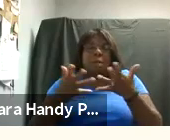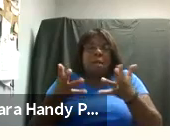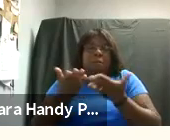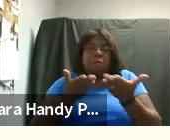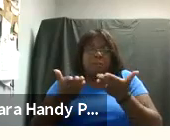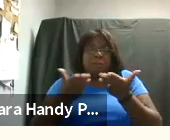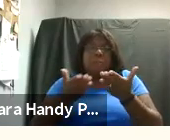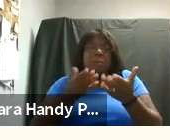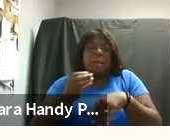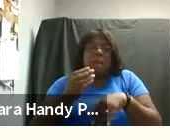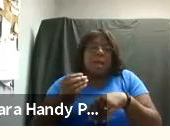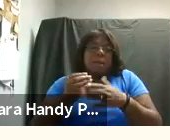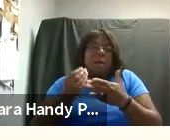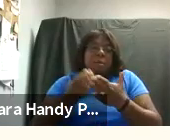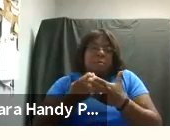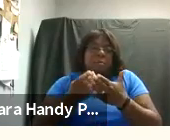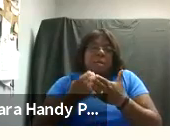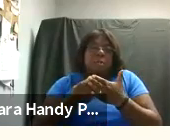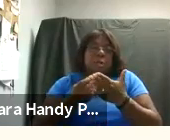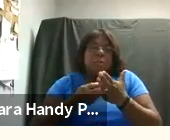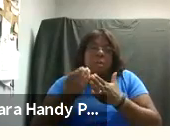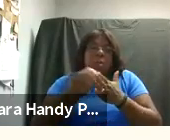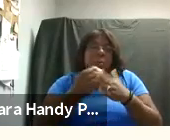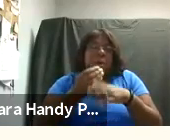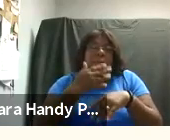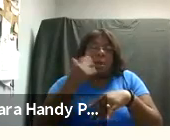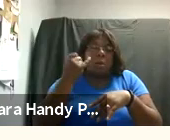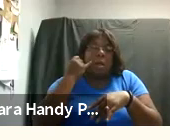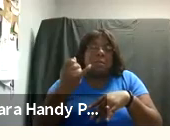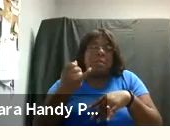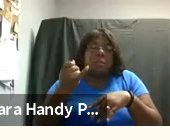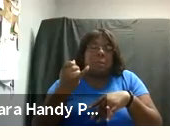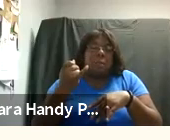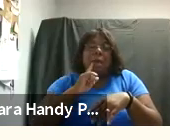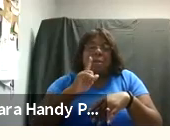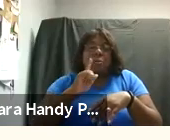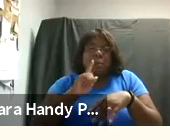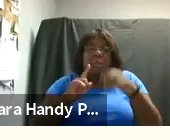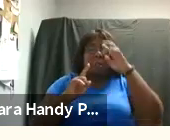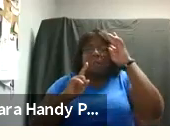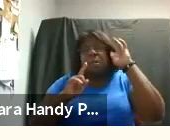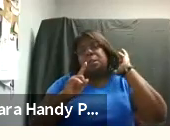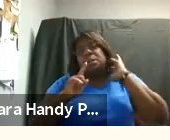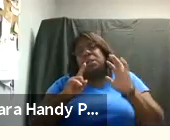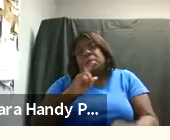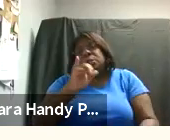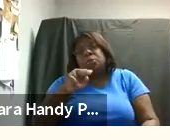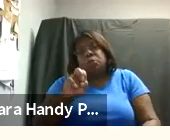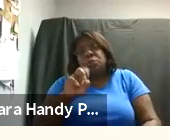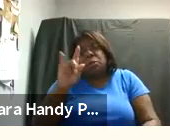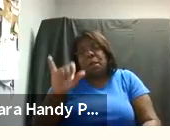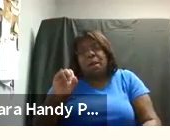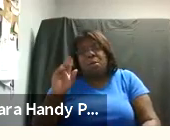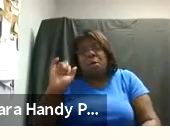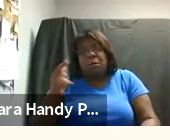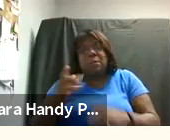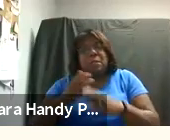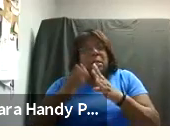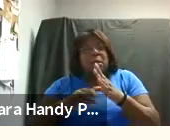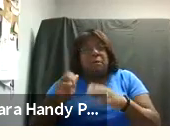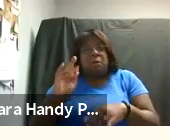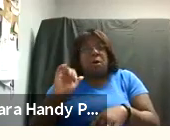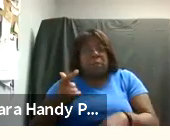a lot of those funds are going to be spent, but we'll have a better idea. Actually, June, July, and August, at the end of August, we'll have a better